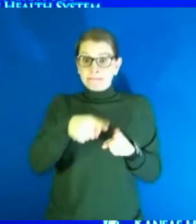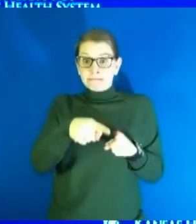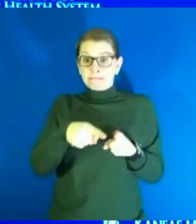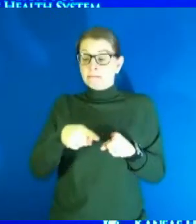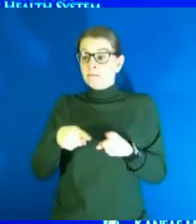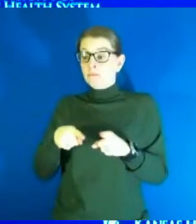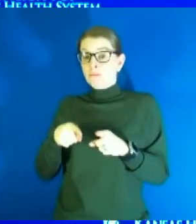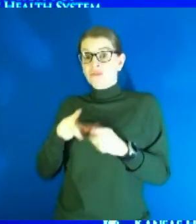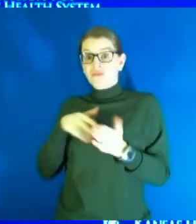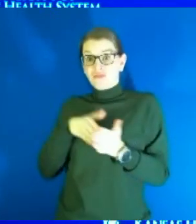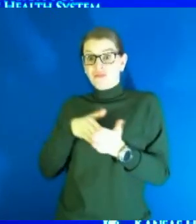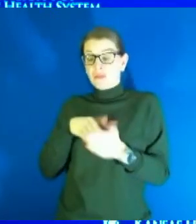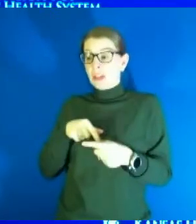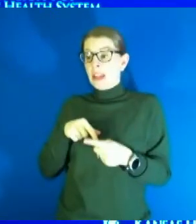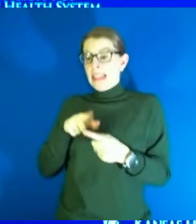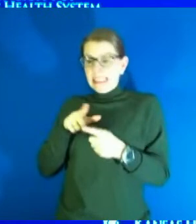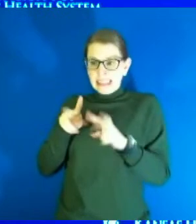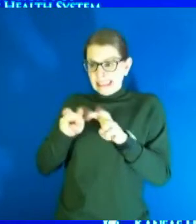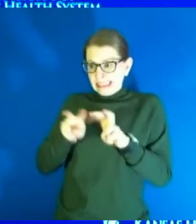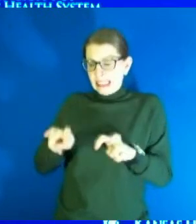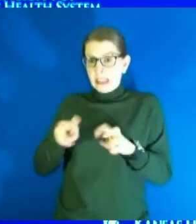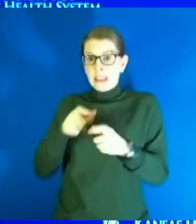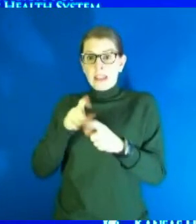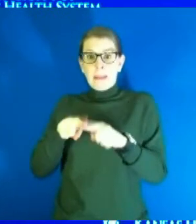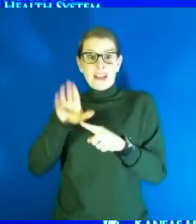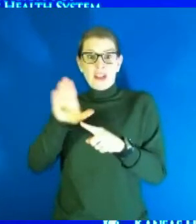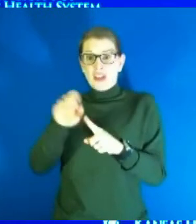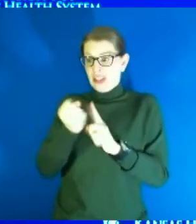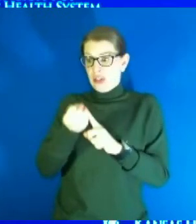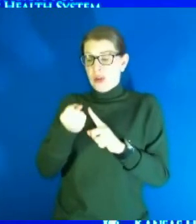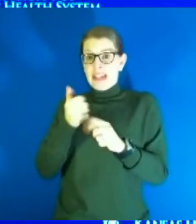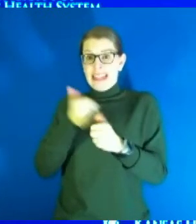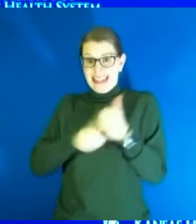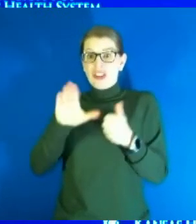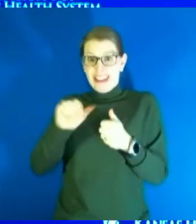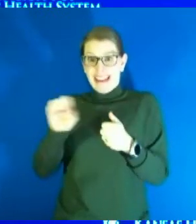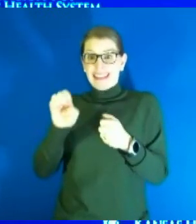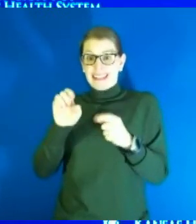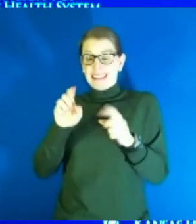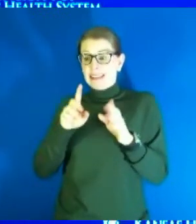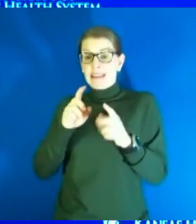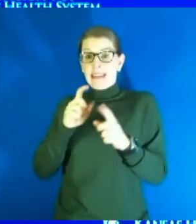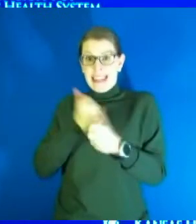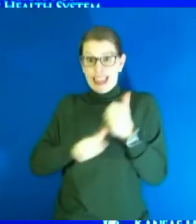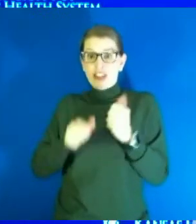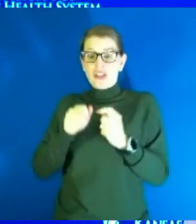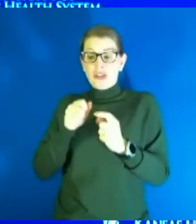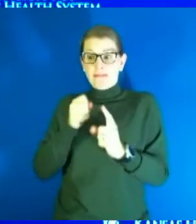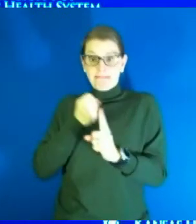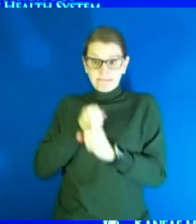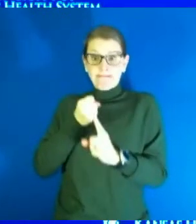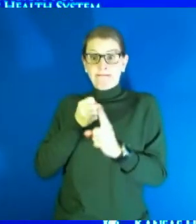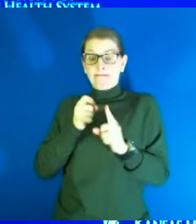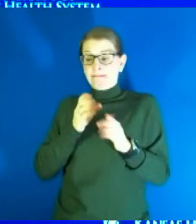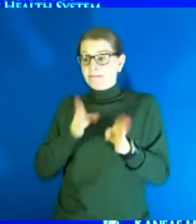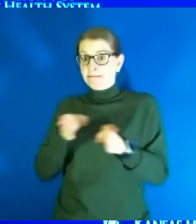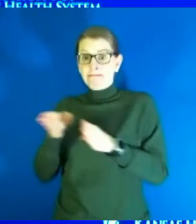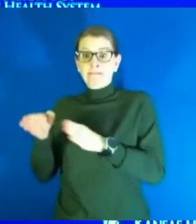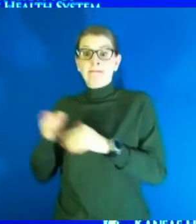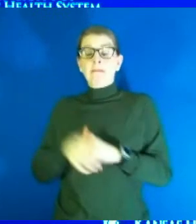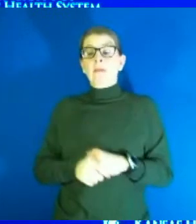instance with that particular child on a case-by-case basis. And I think Dr. Marshall or Tiffany may have a little bit more insight because they probably